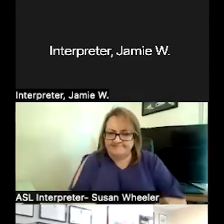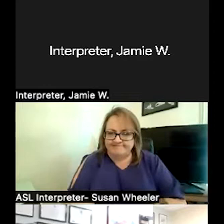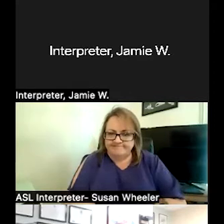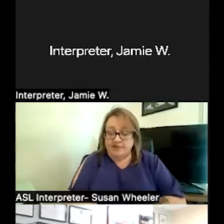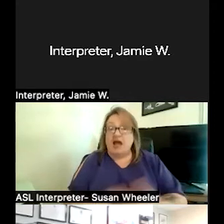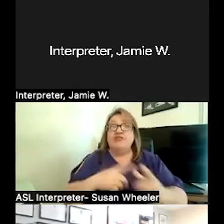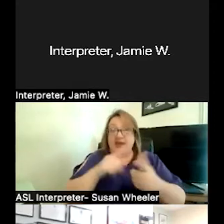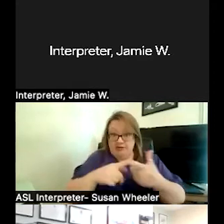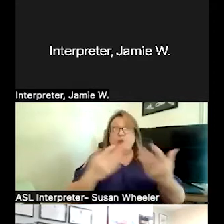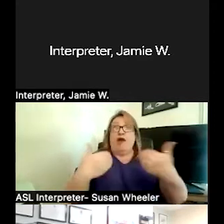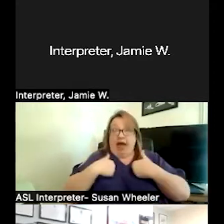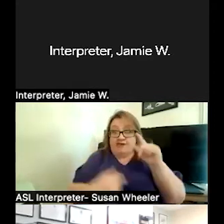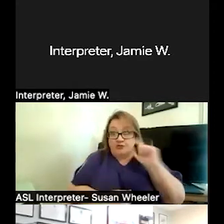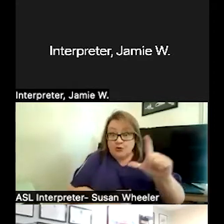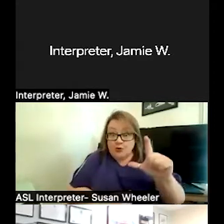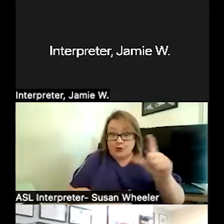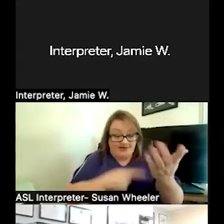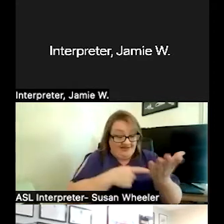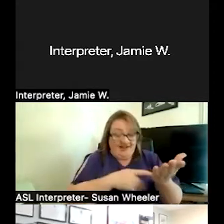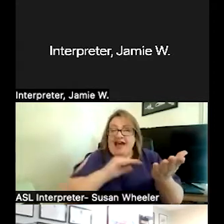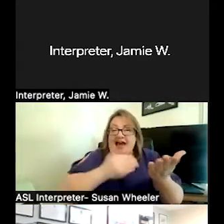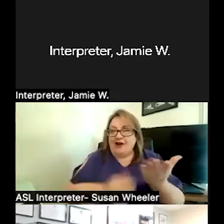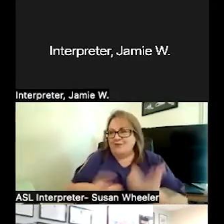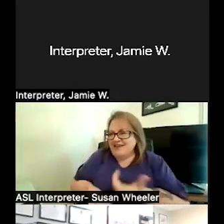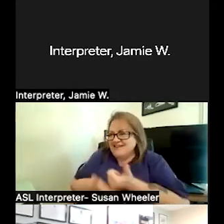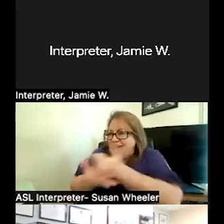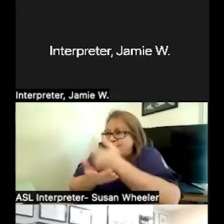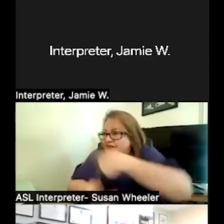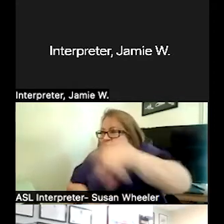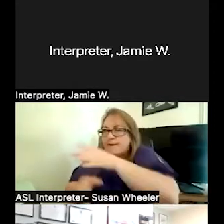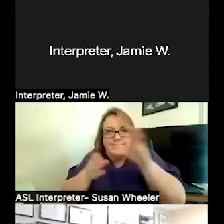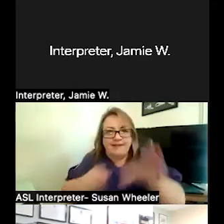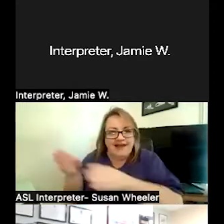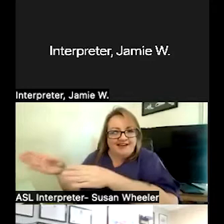of assisting people to do planning. So next slide.